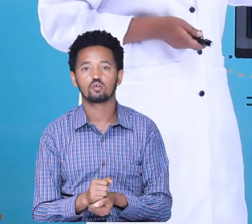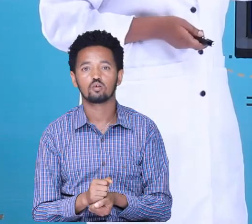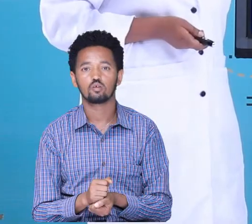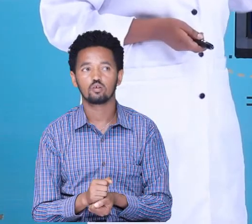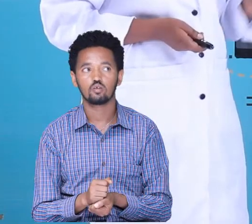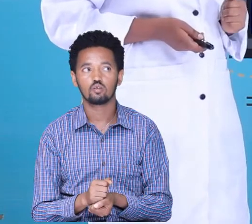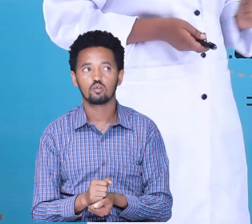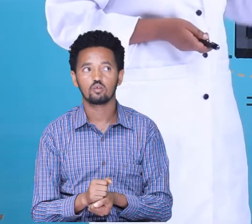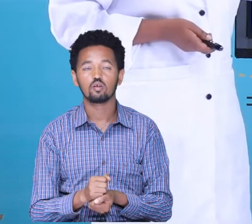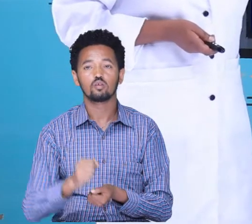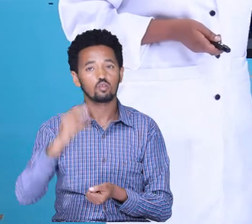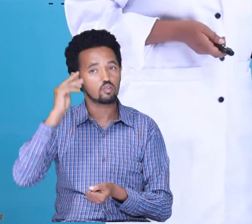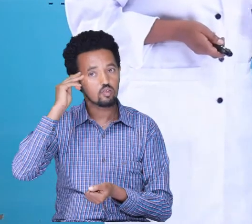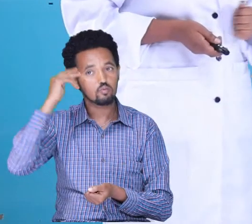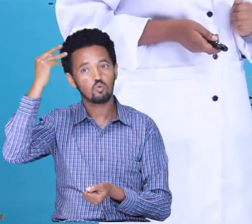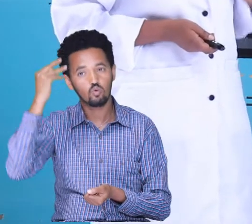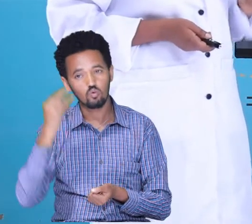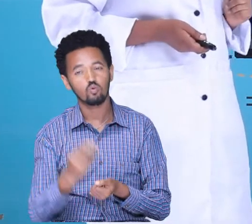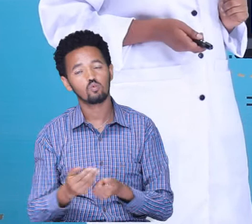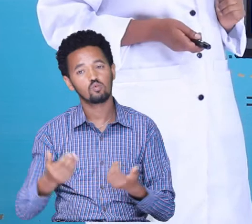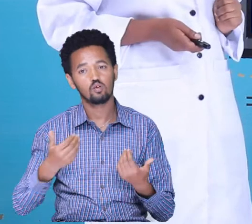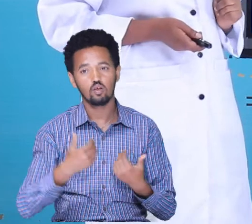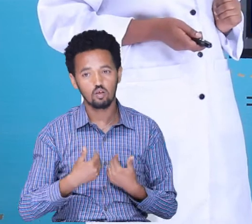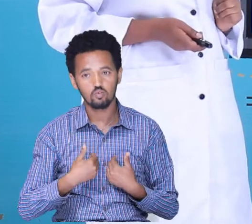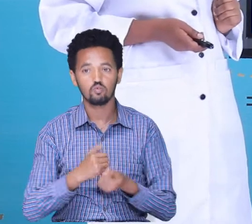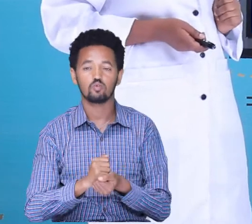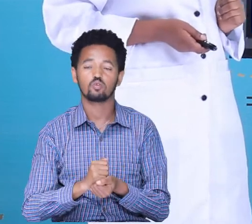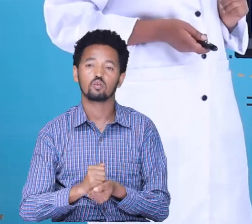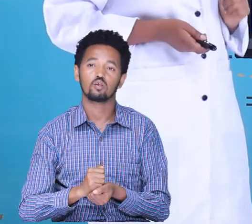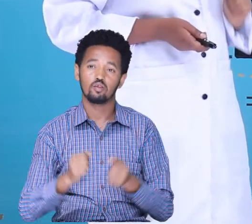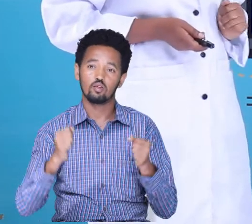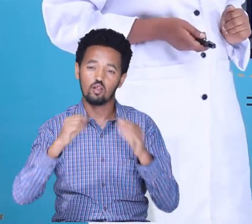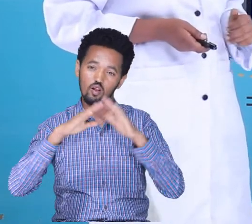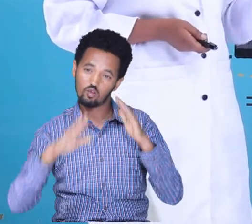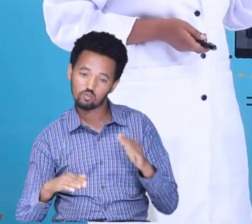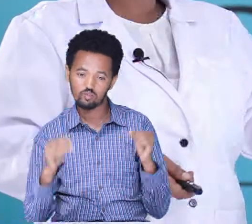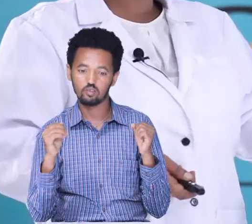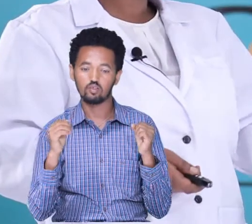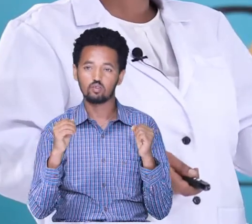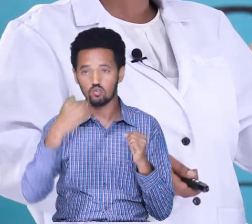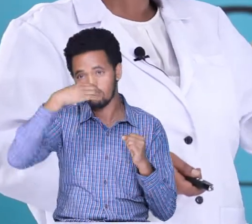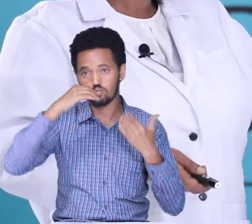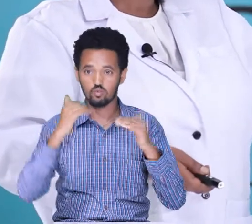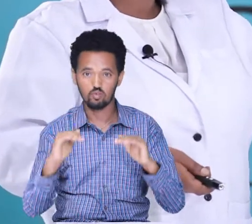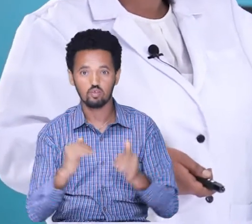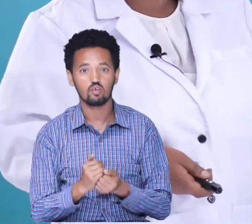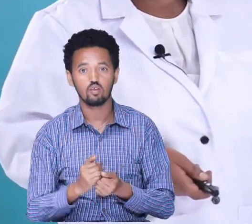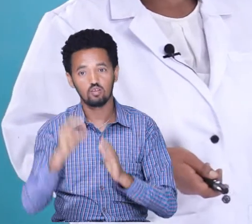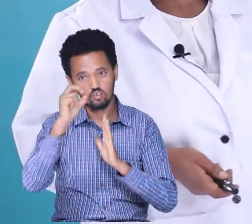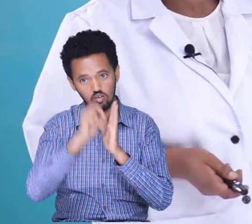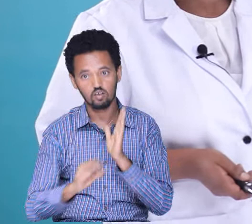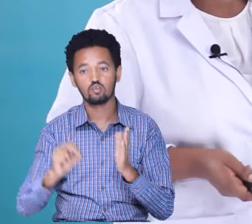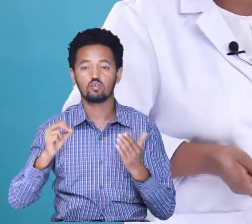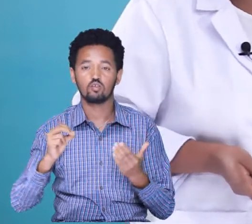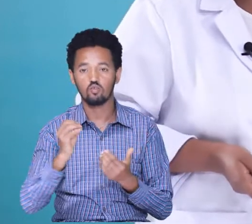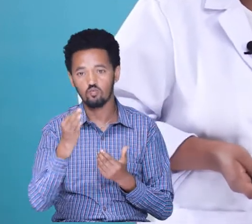The Atlas of Morocco and Cape Range of South Africa have lowest temperature in the continent as a result of high